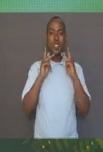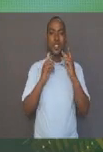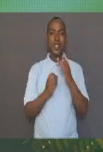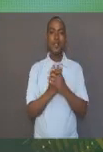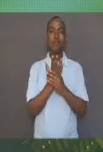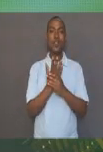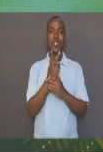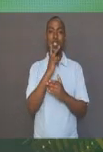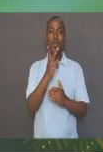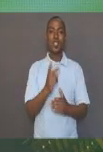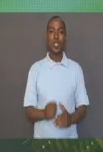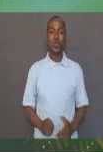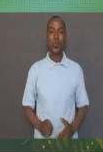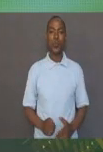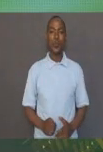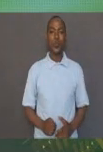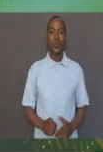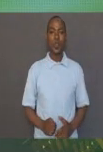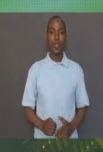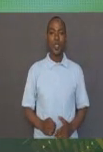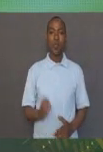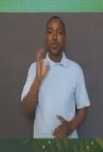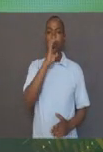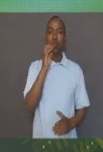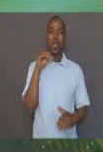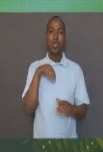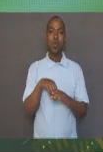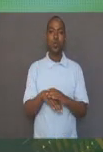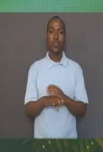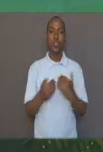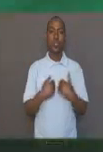of biological practices in Ethiopia.